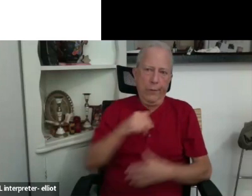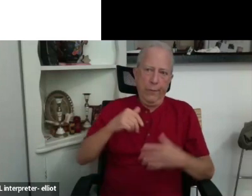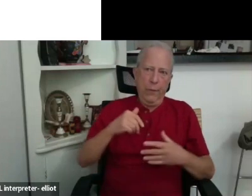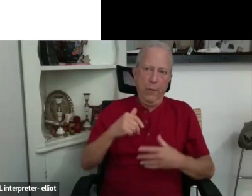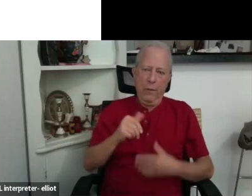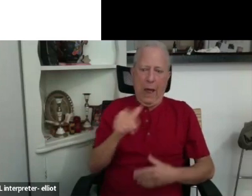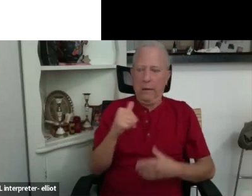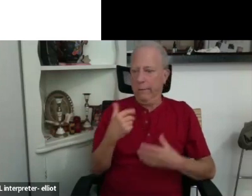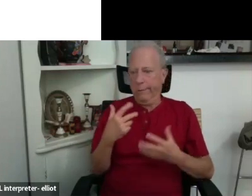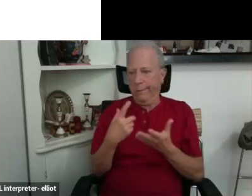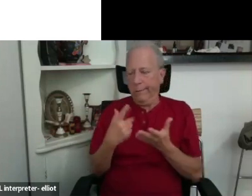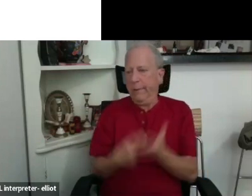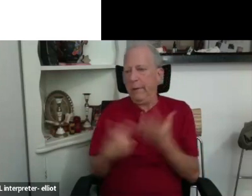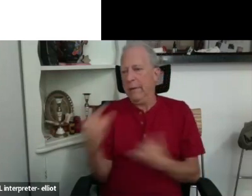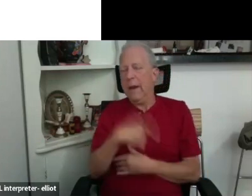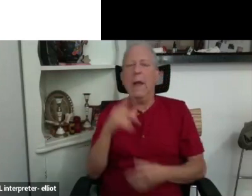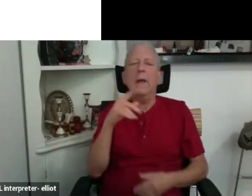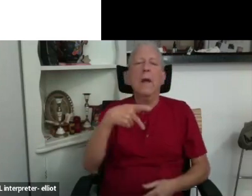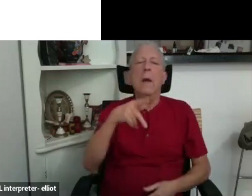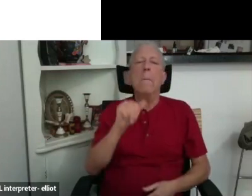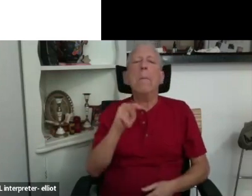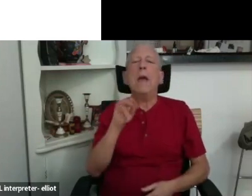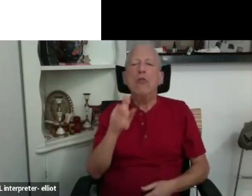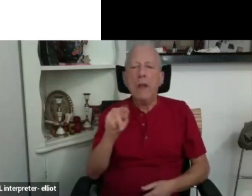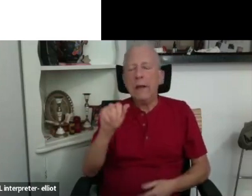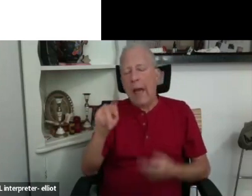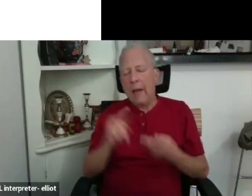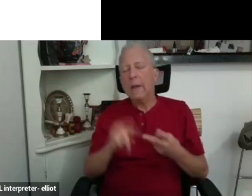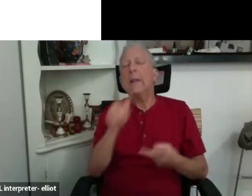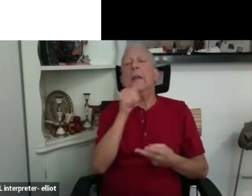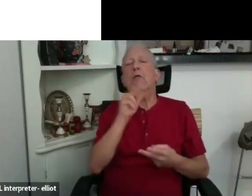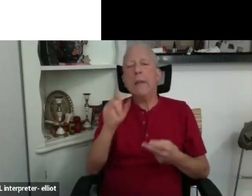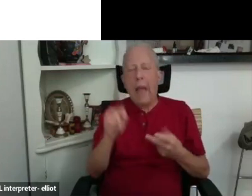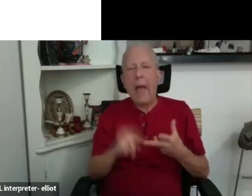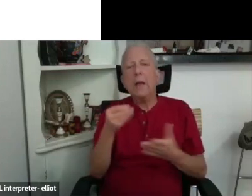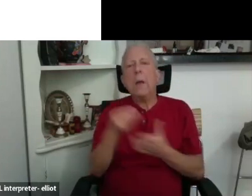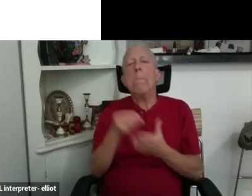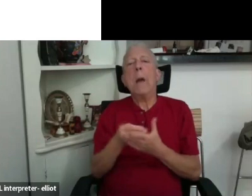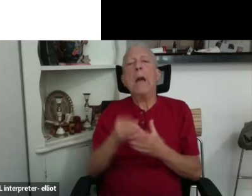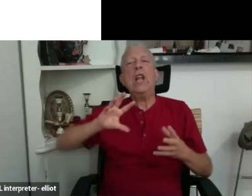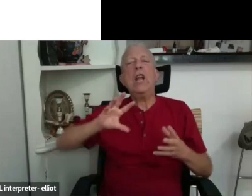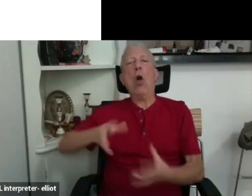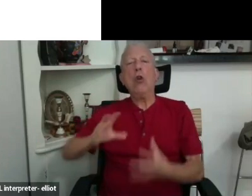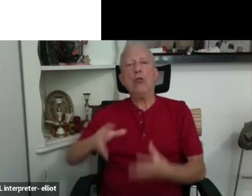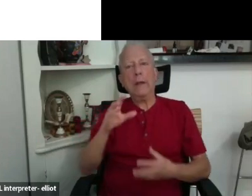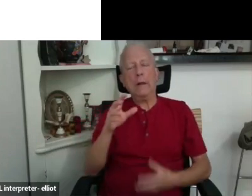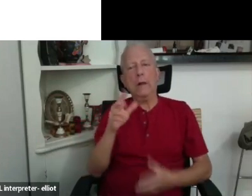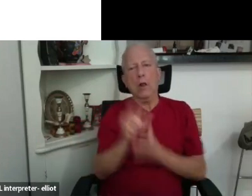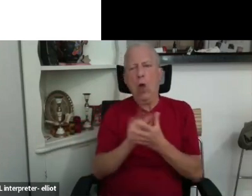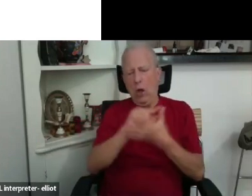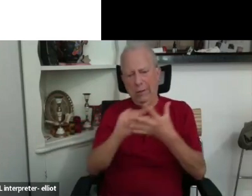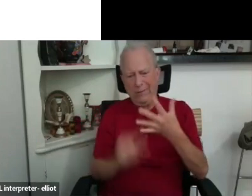like the Patriot Act, the Bank Secrecy Act, anti-money laundering laws, and more that also